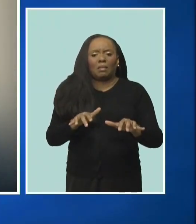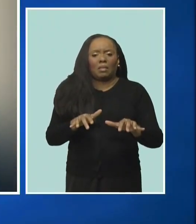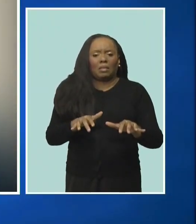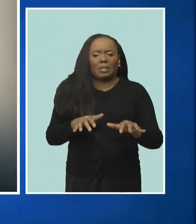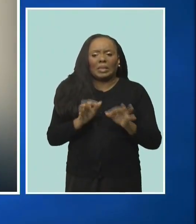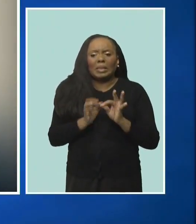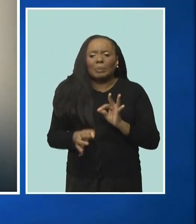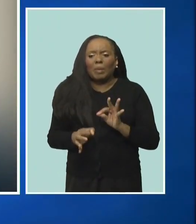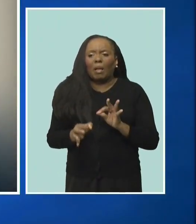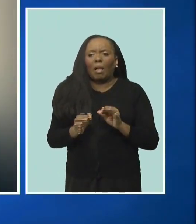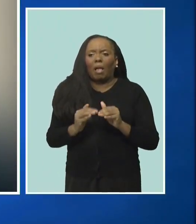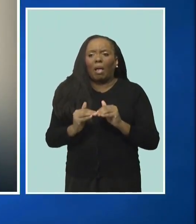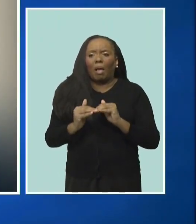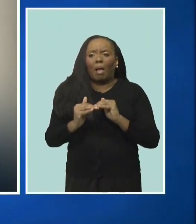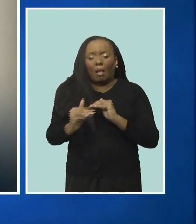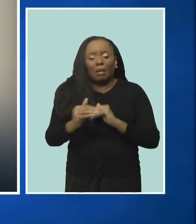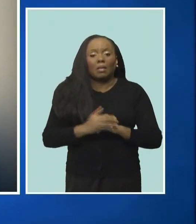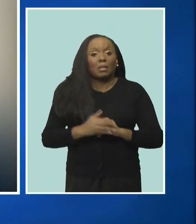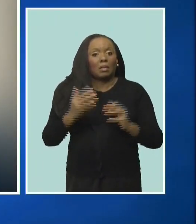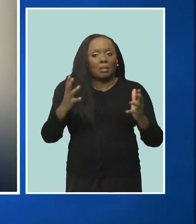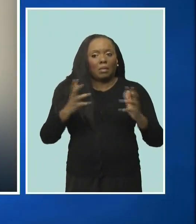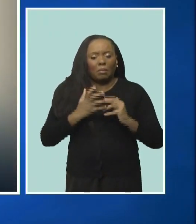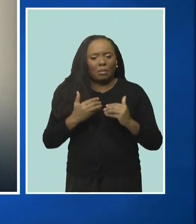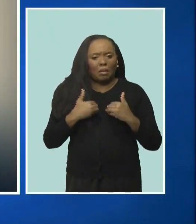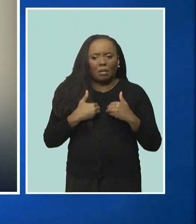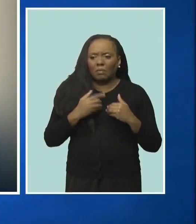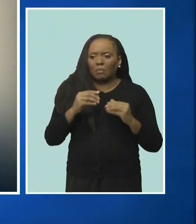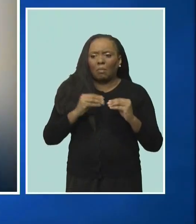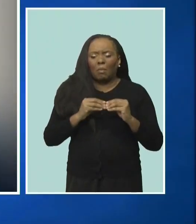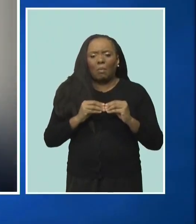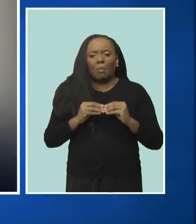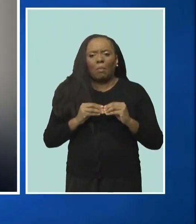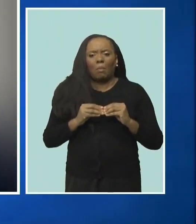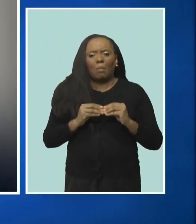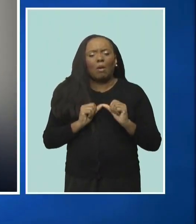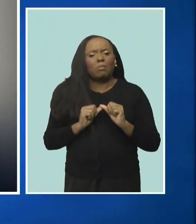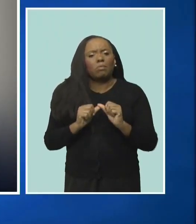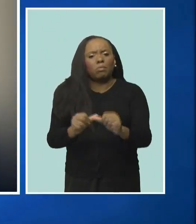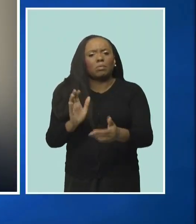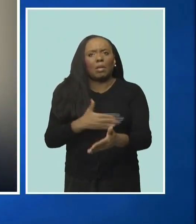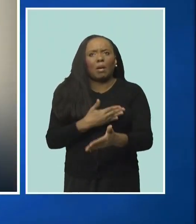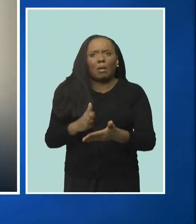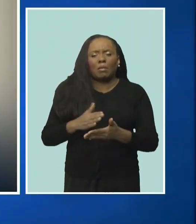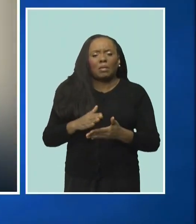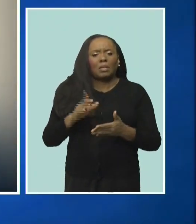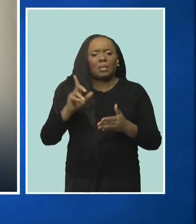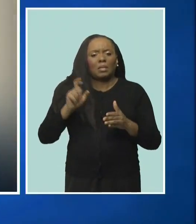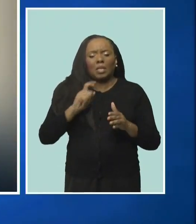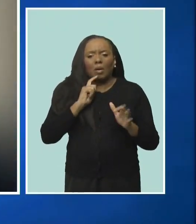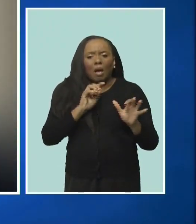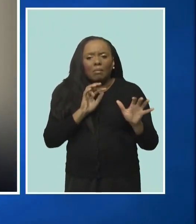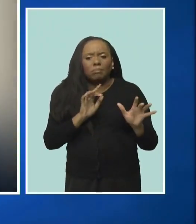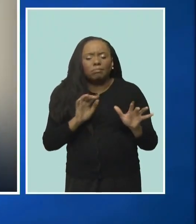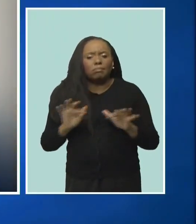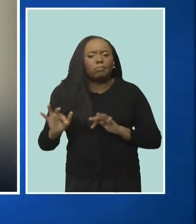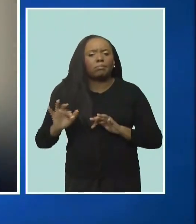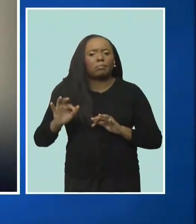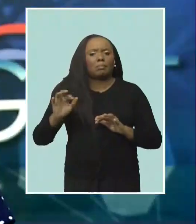But if you want to produce classic songs, you have to produce songs with good chord progressions, and we need to make people